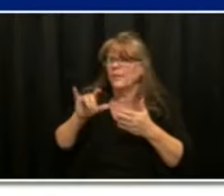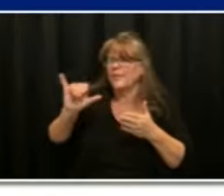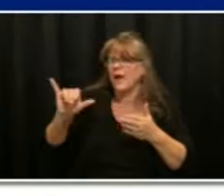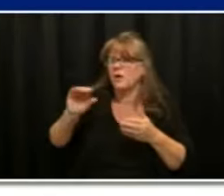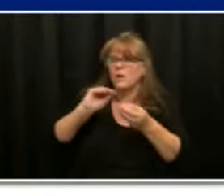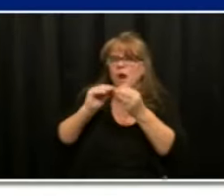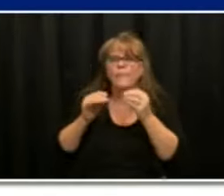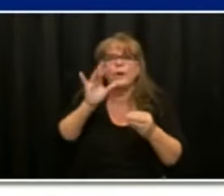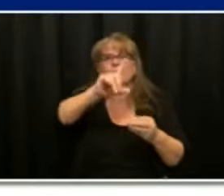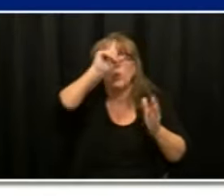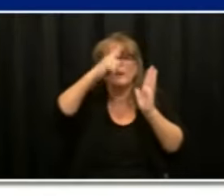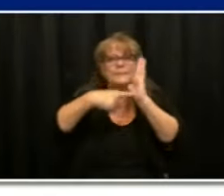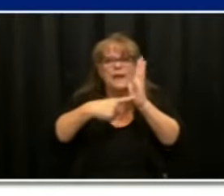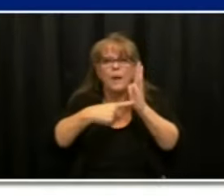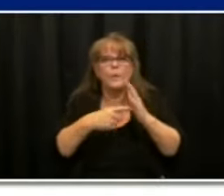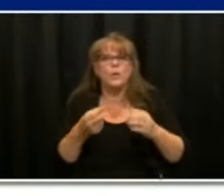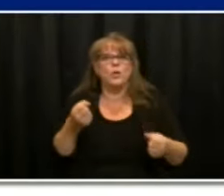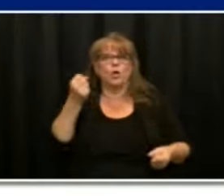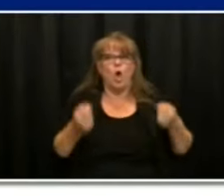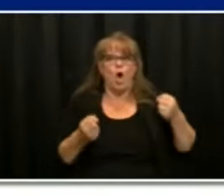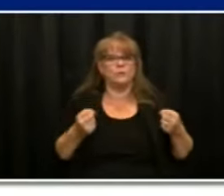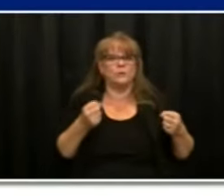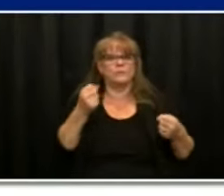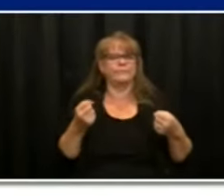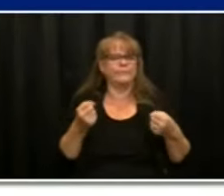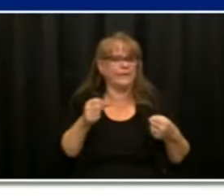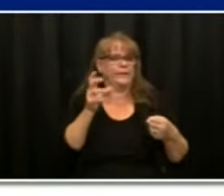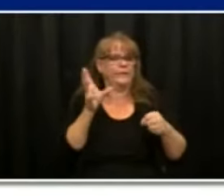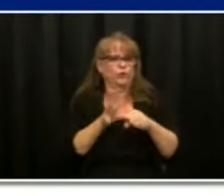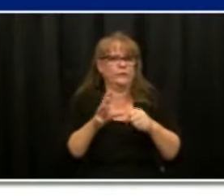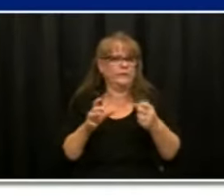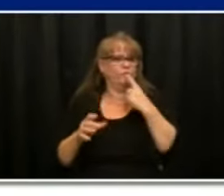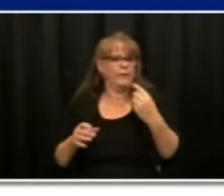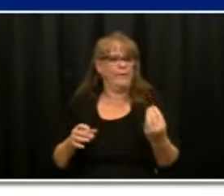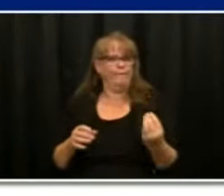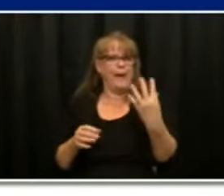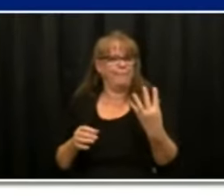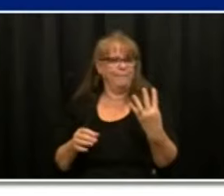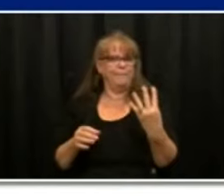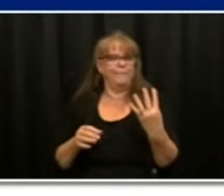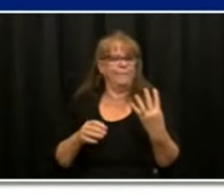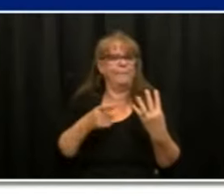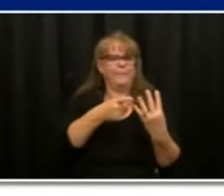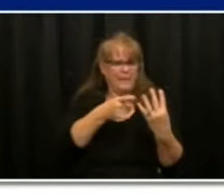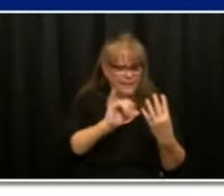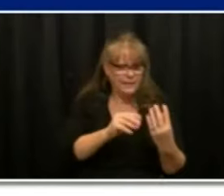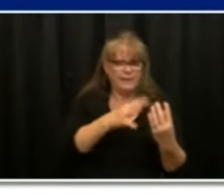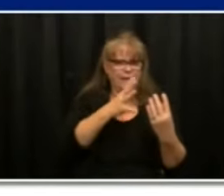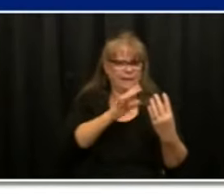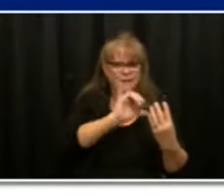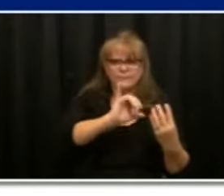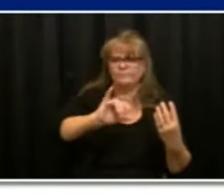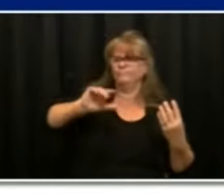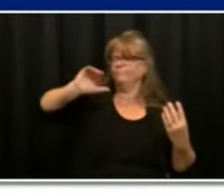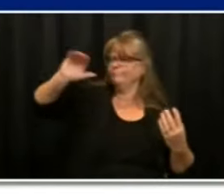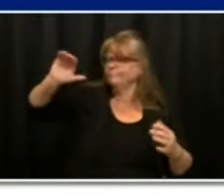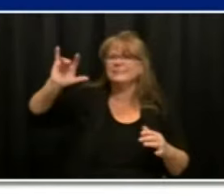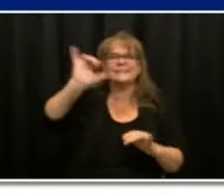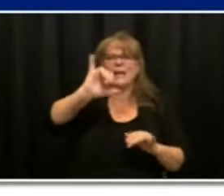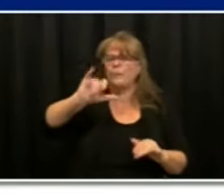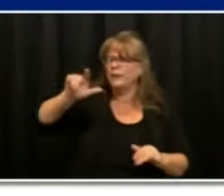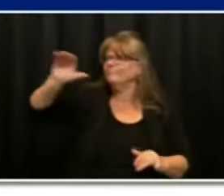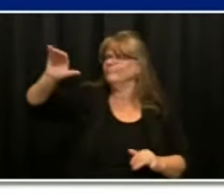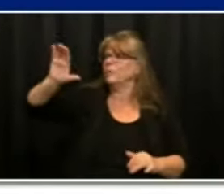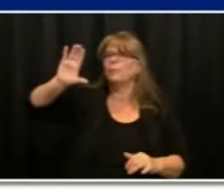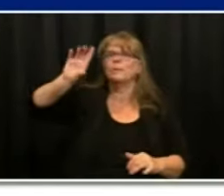consults with the Colorado Department of Public Health and Environment on next steps. The first priority is whether any local strategies can be used to